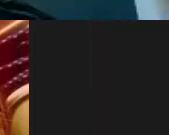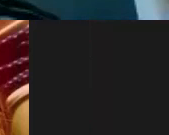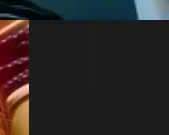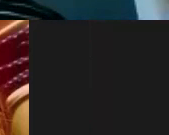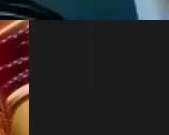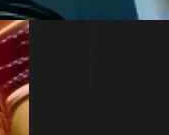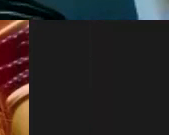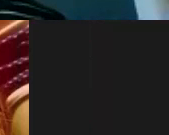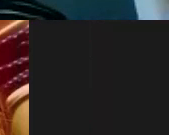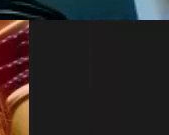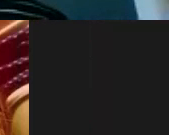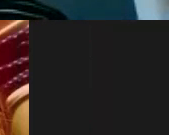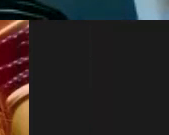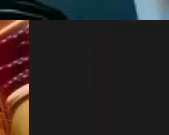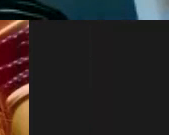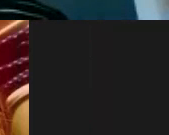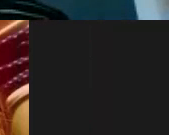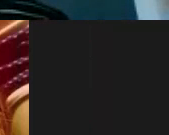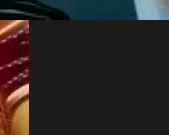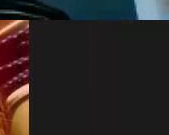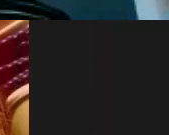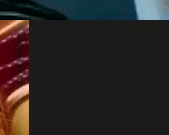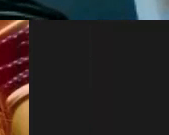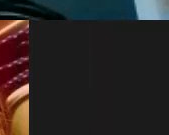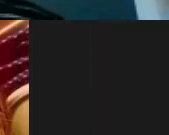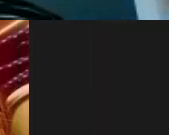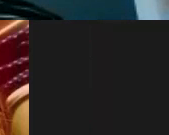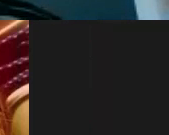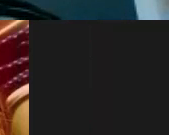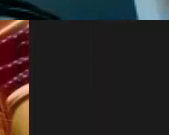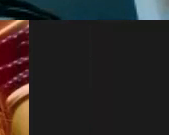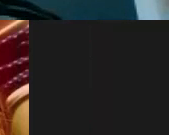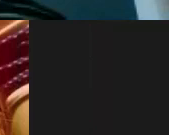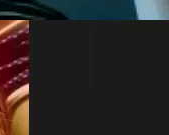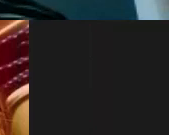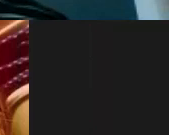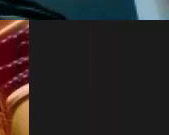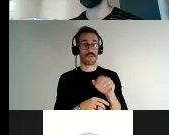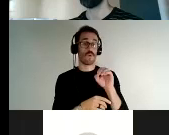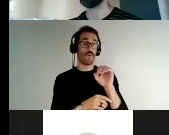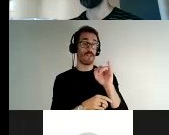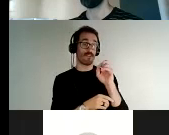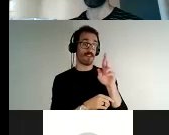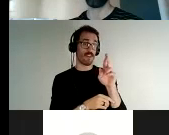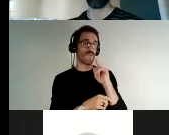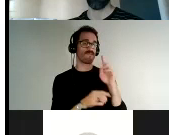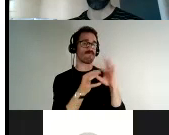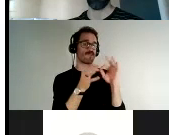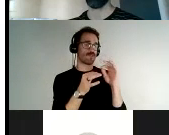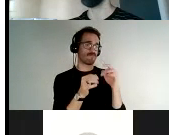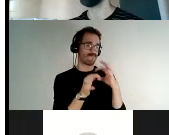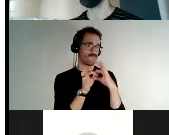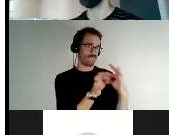ASL interpretation. Yes, if I can say something to the participants, you can